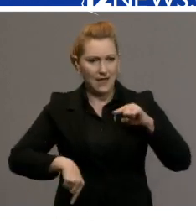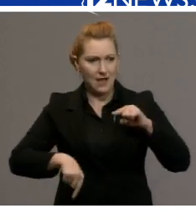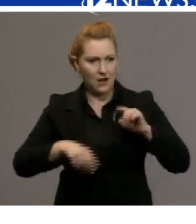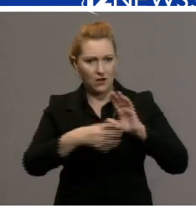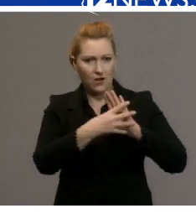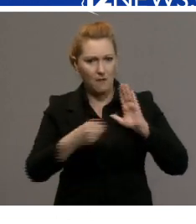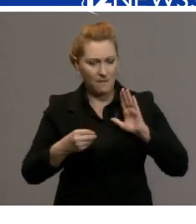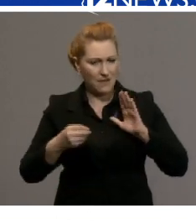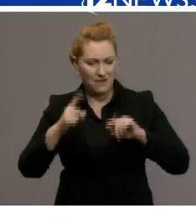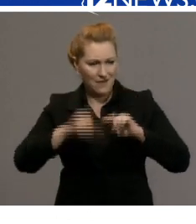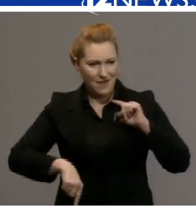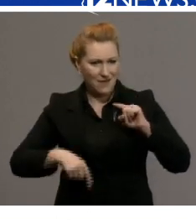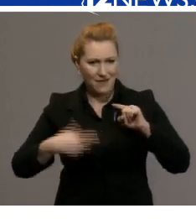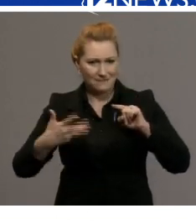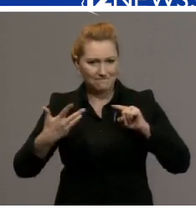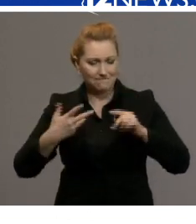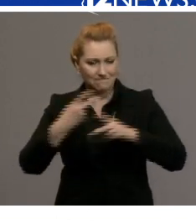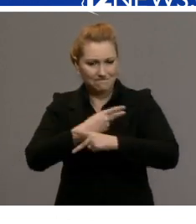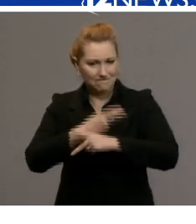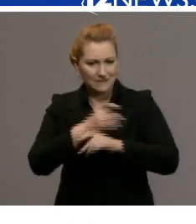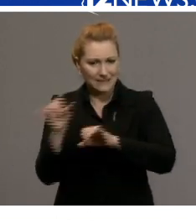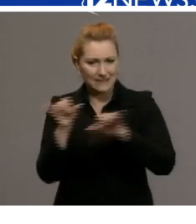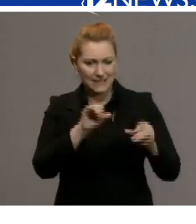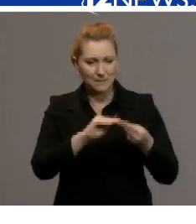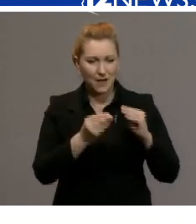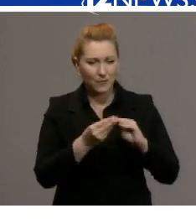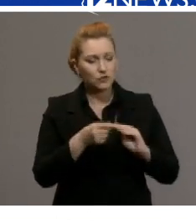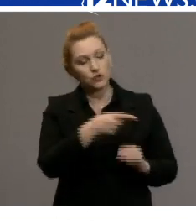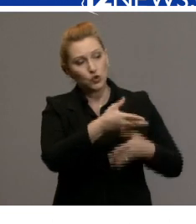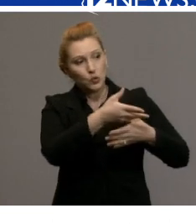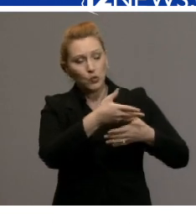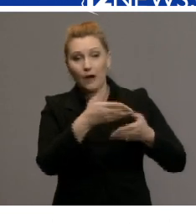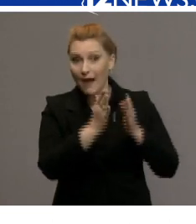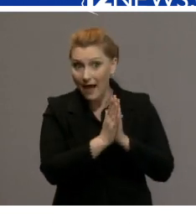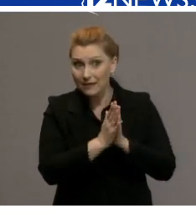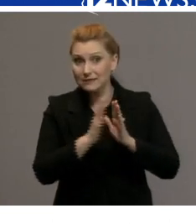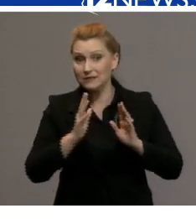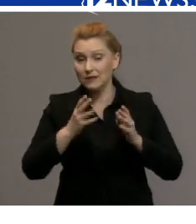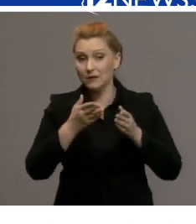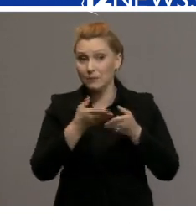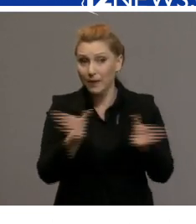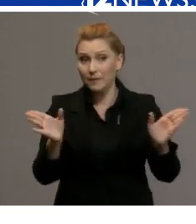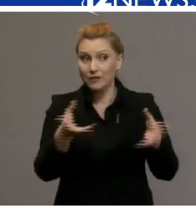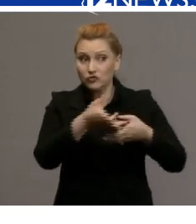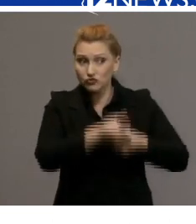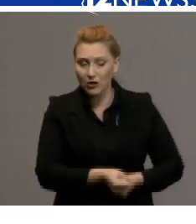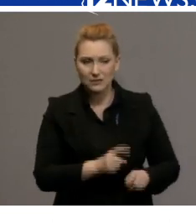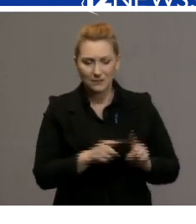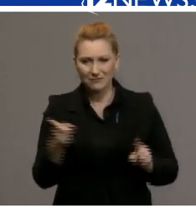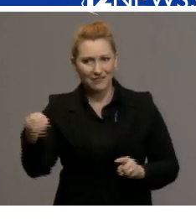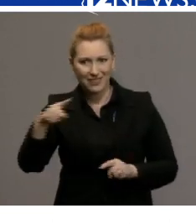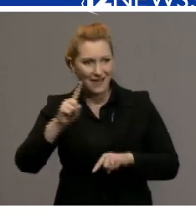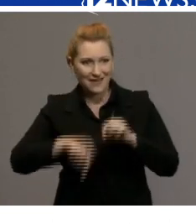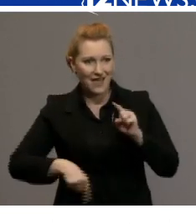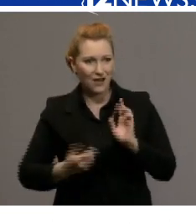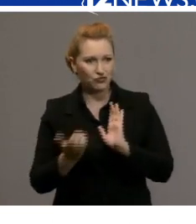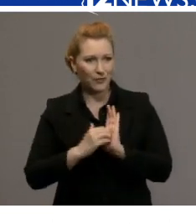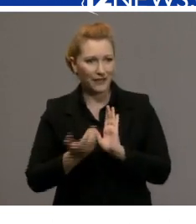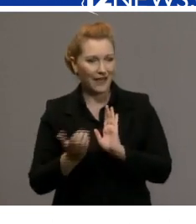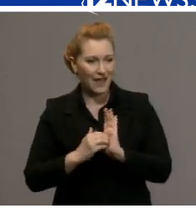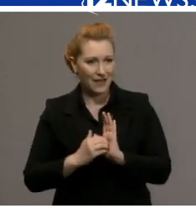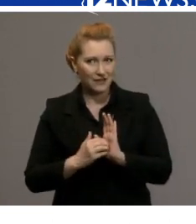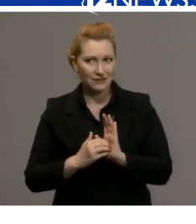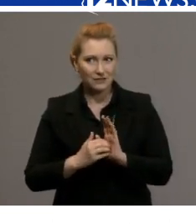we're not giving the public a way to verify the data. FEMA says in their May 7th report that Arizona did not meet one of the